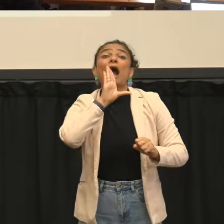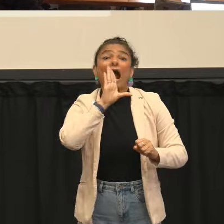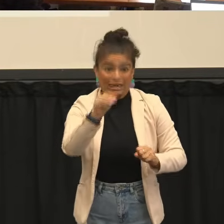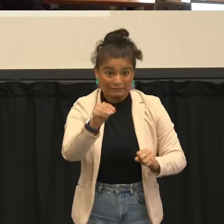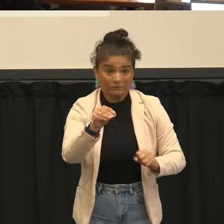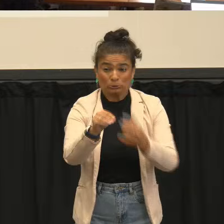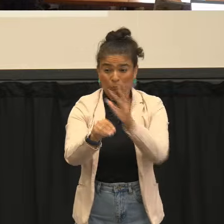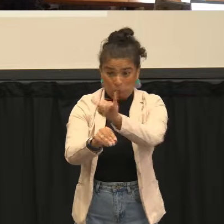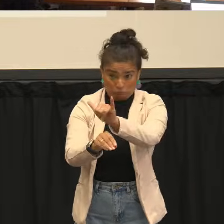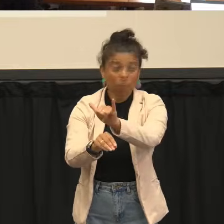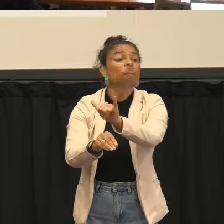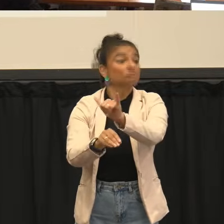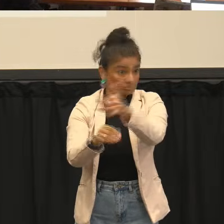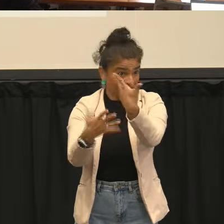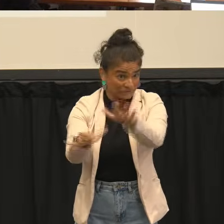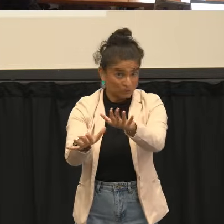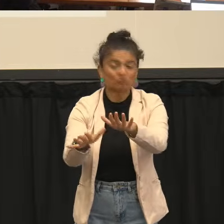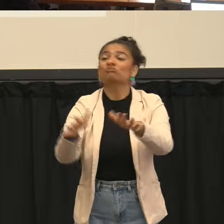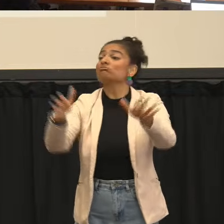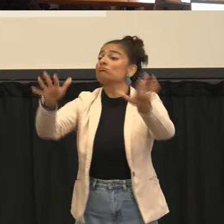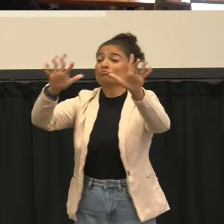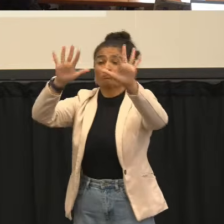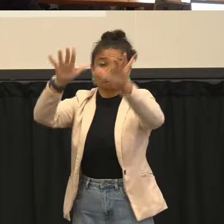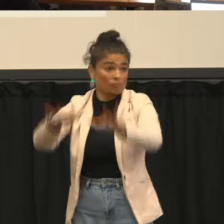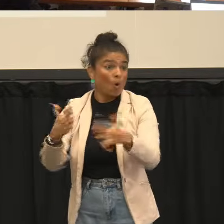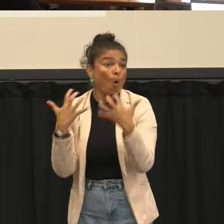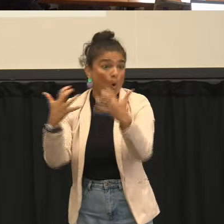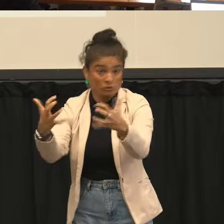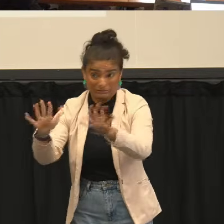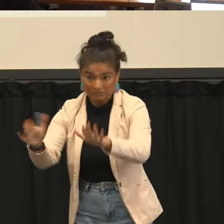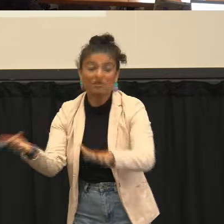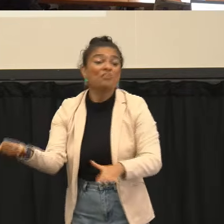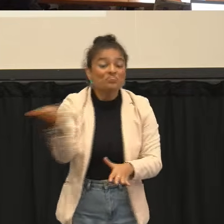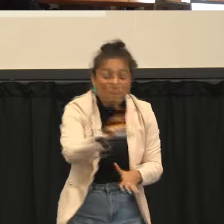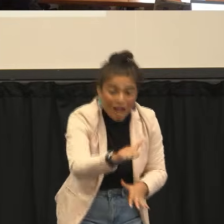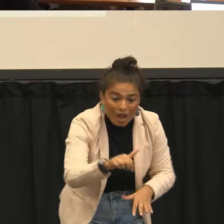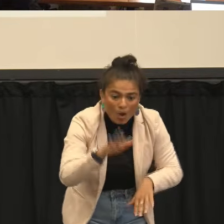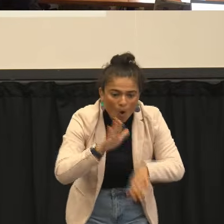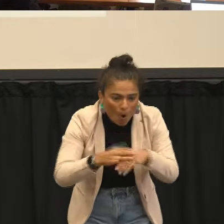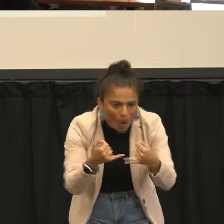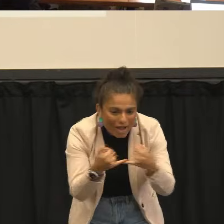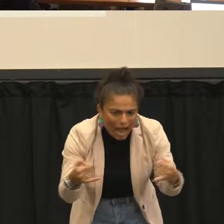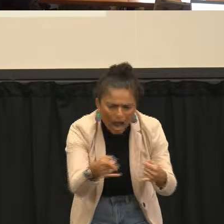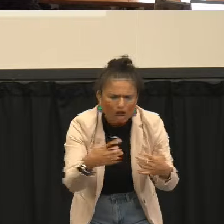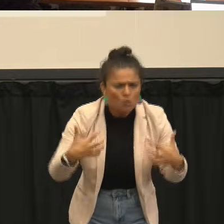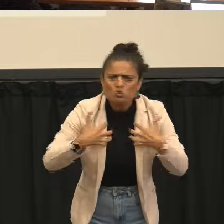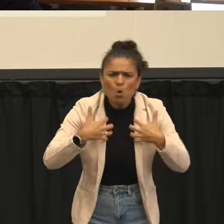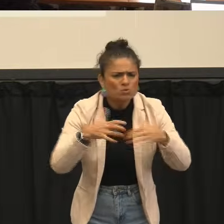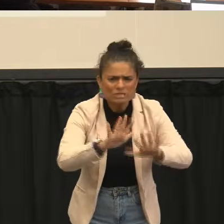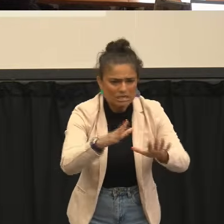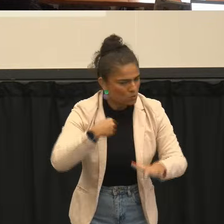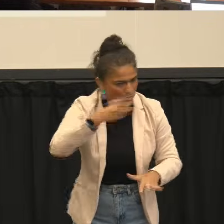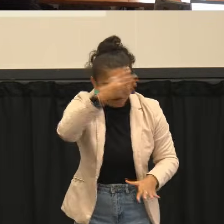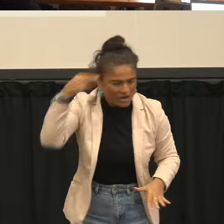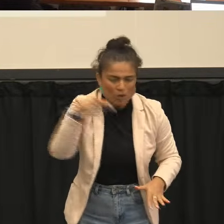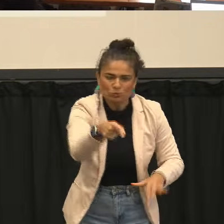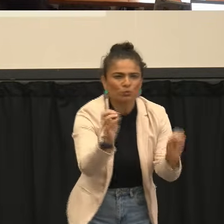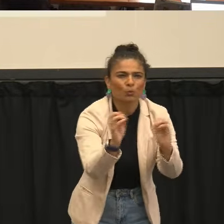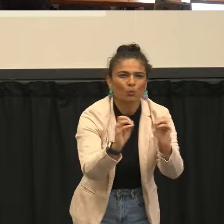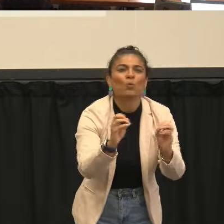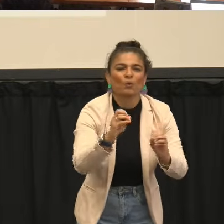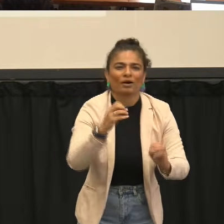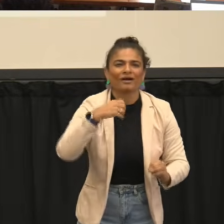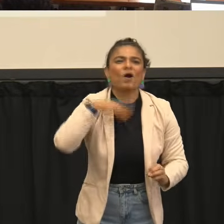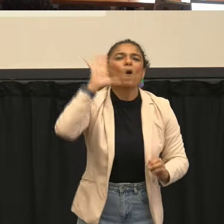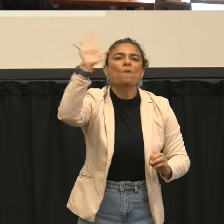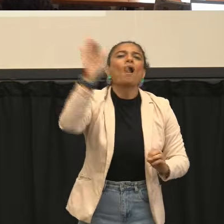if needed, and you can ask your question in that moment. So we will manage that process. And online, please don't worry,